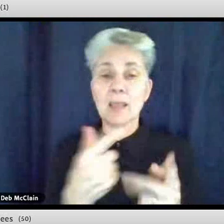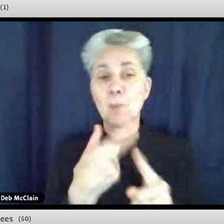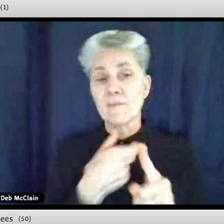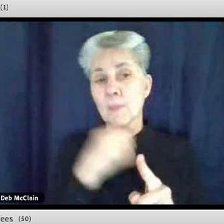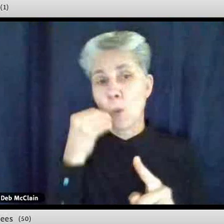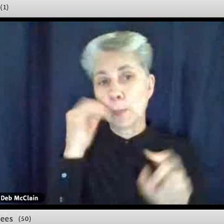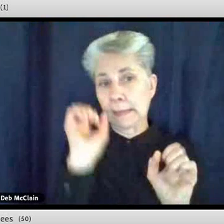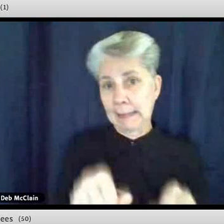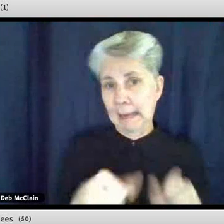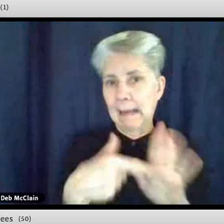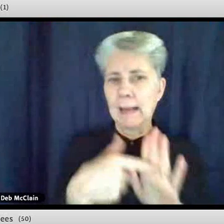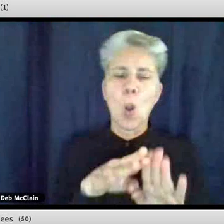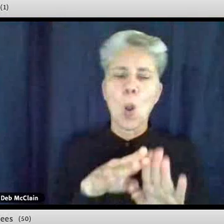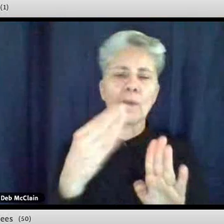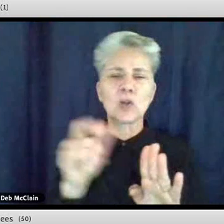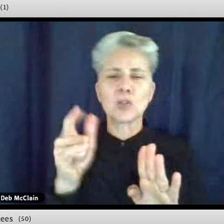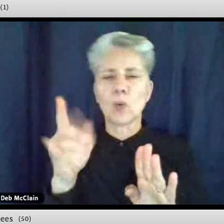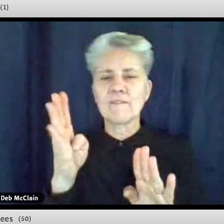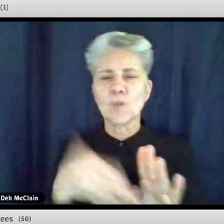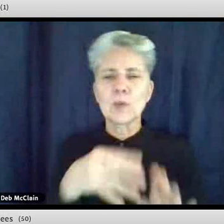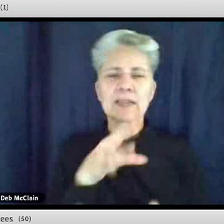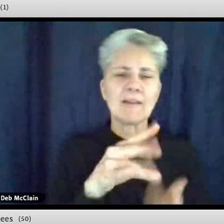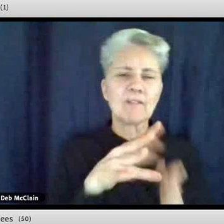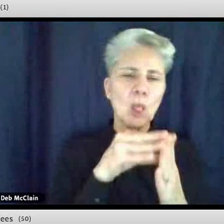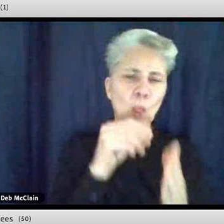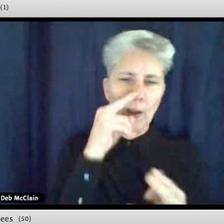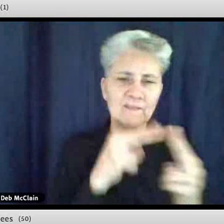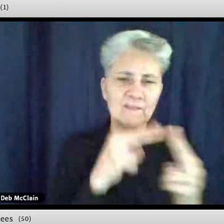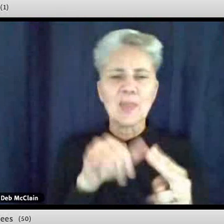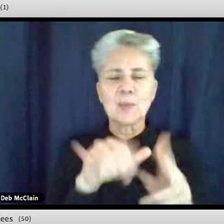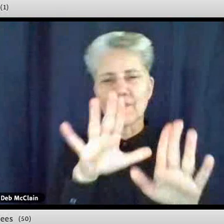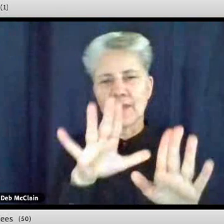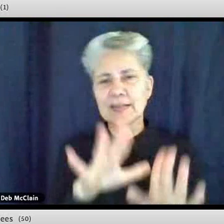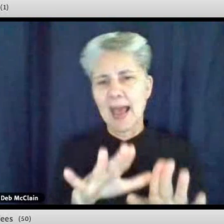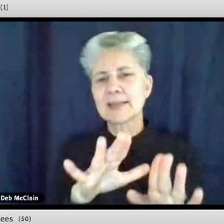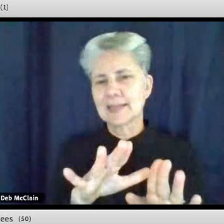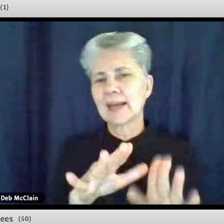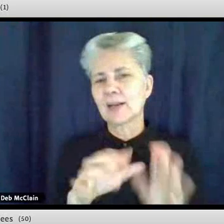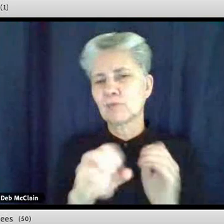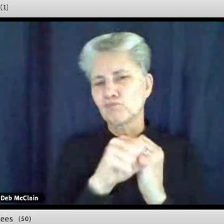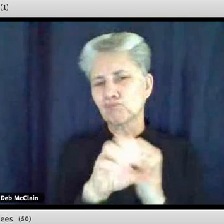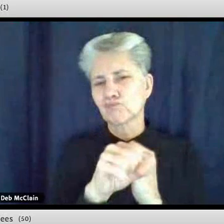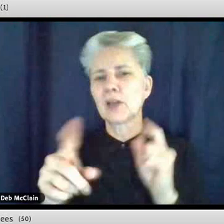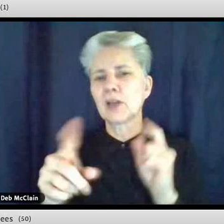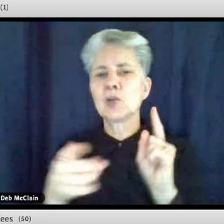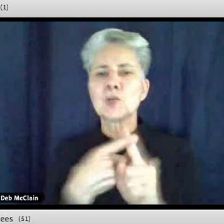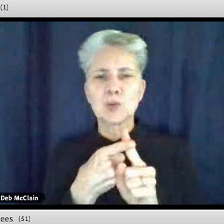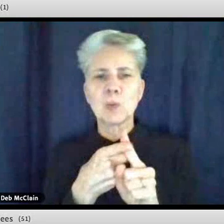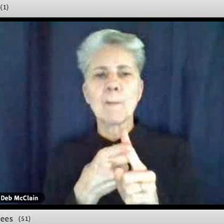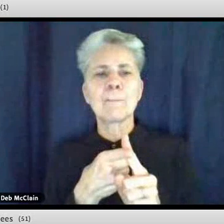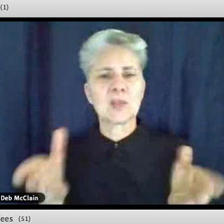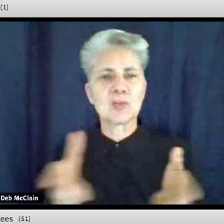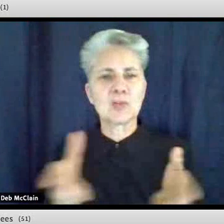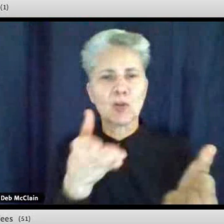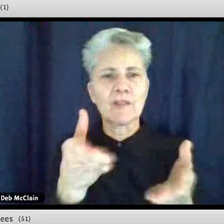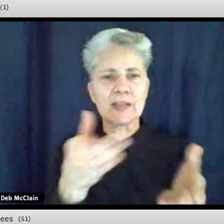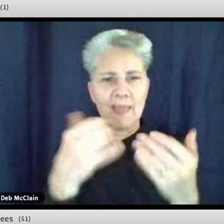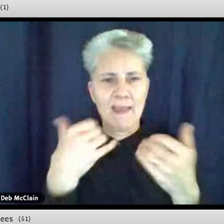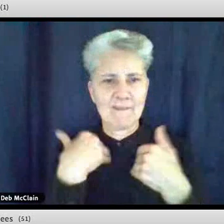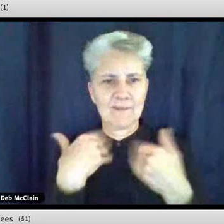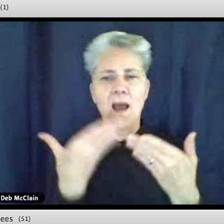visit the library from home. We're open for you 24/7, learning and fun for all ages. So I thought that was a fantastic way